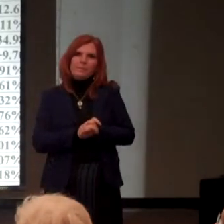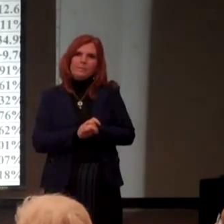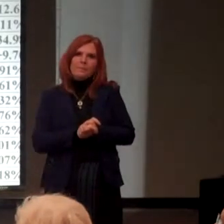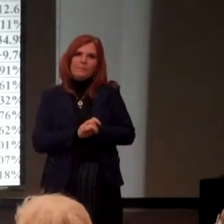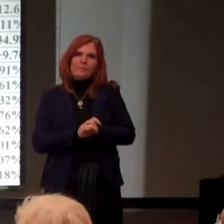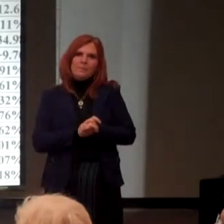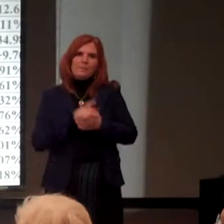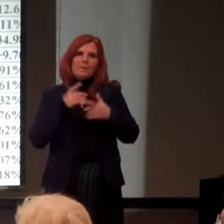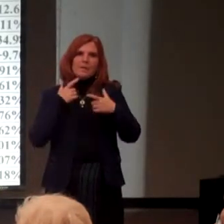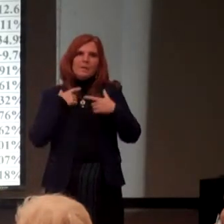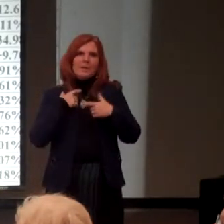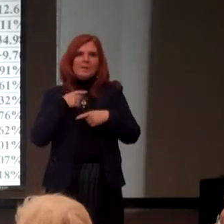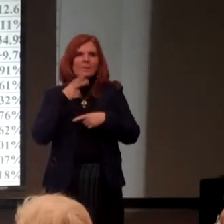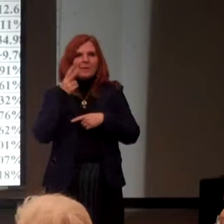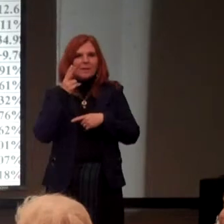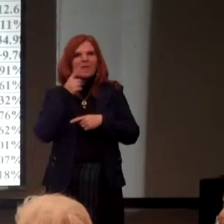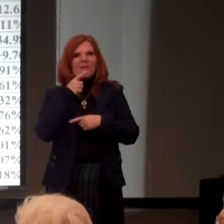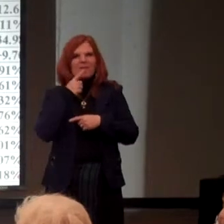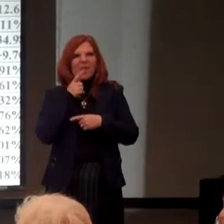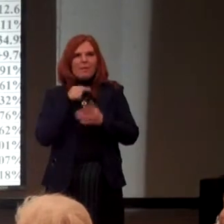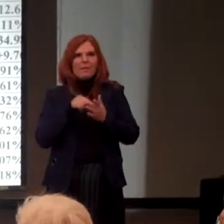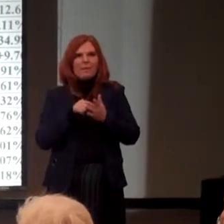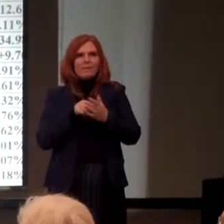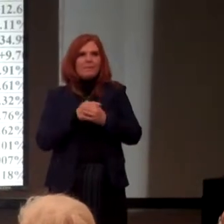let me see if I can be as delicate as I can.